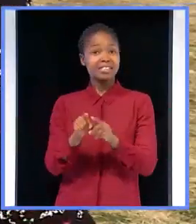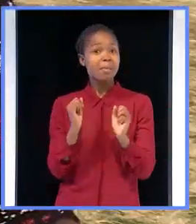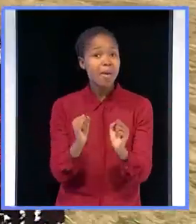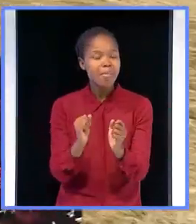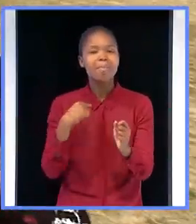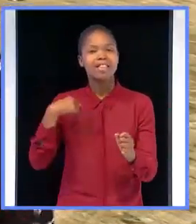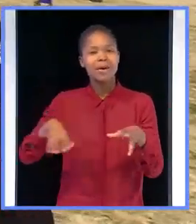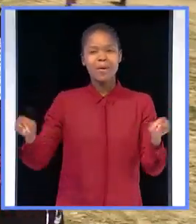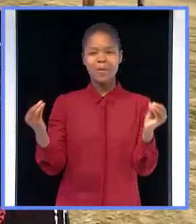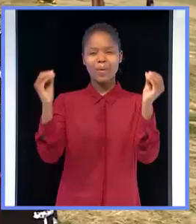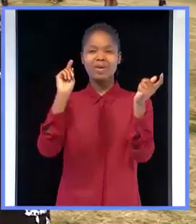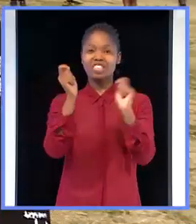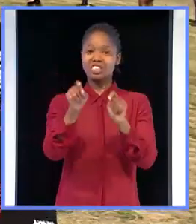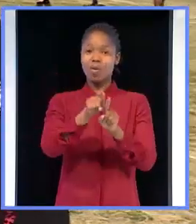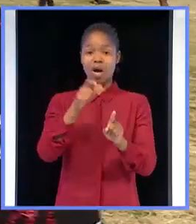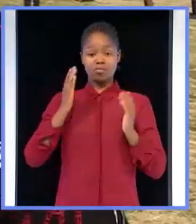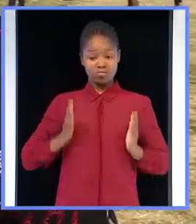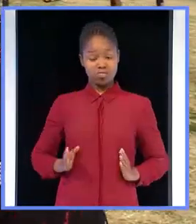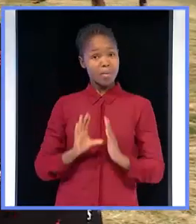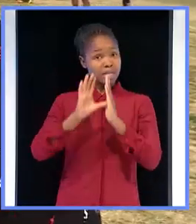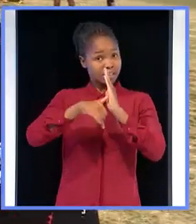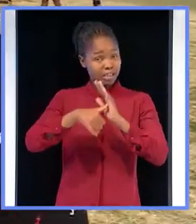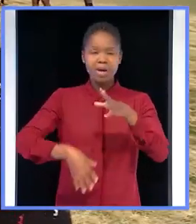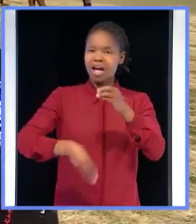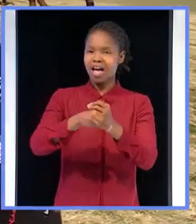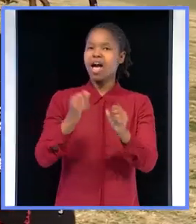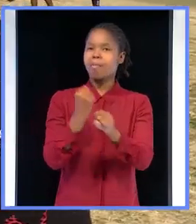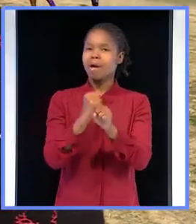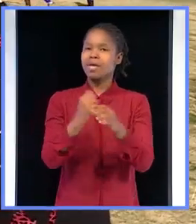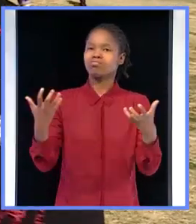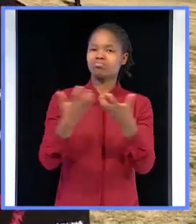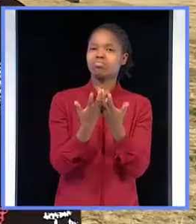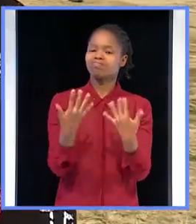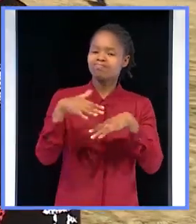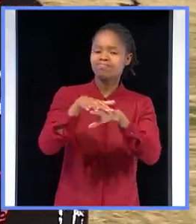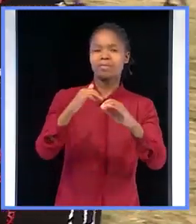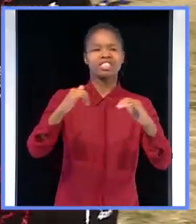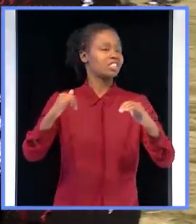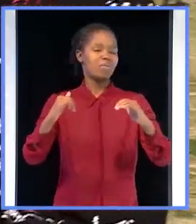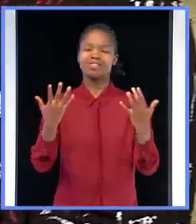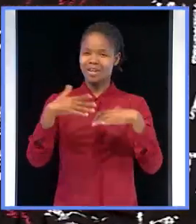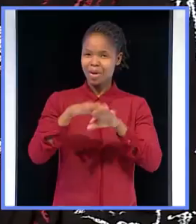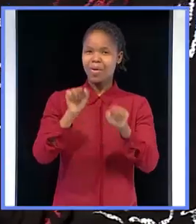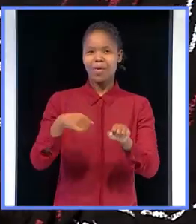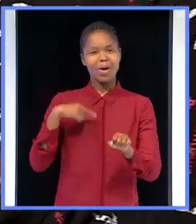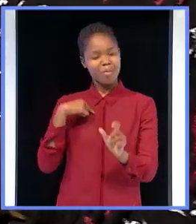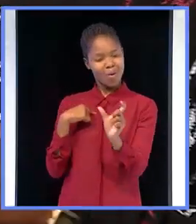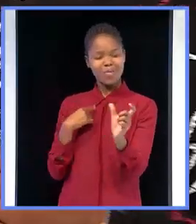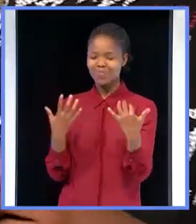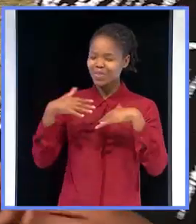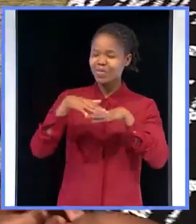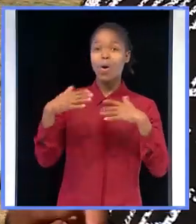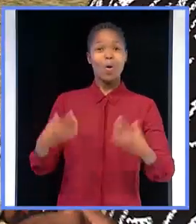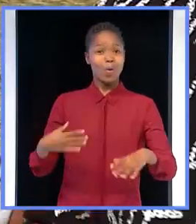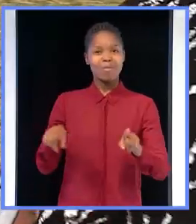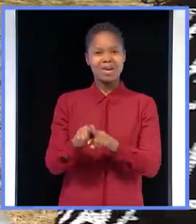because every time when there's a sport, we can put an element of disability and be integrative. Good word. Yeah. Now